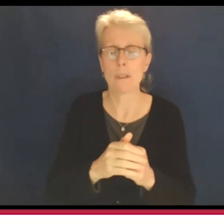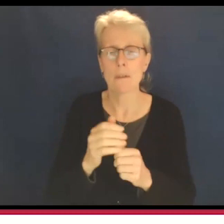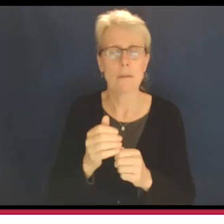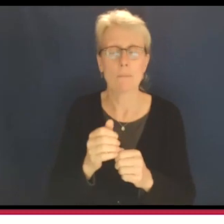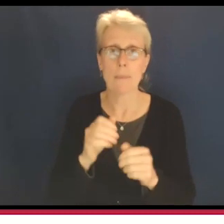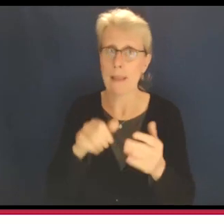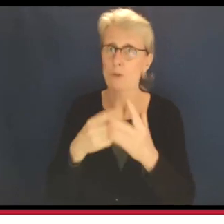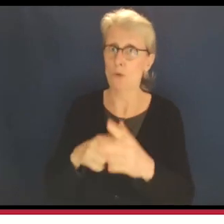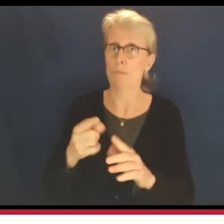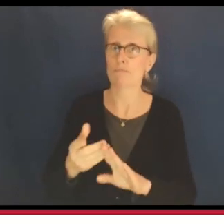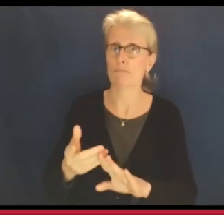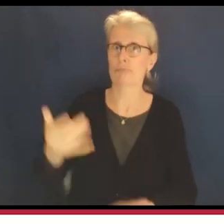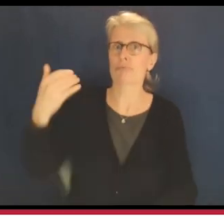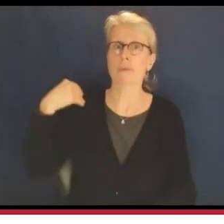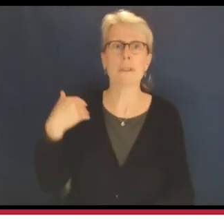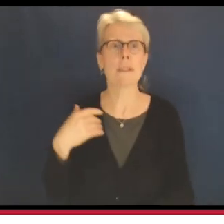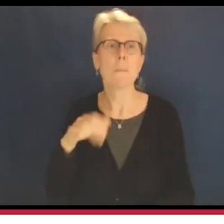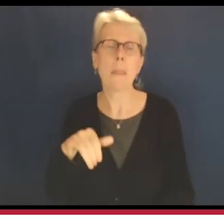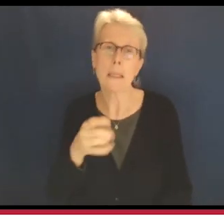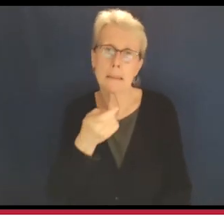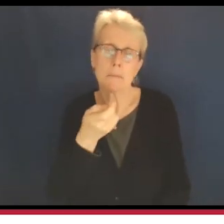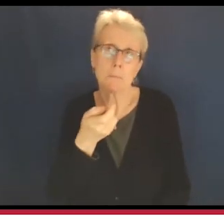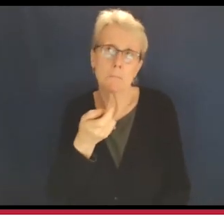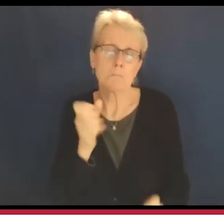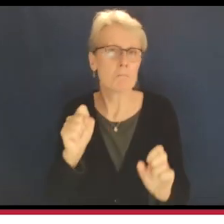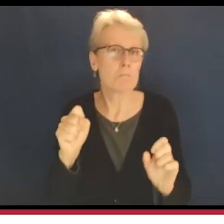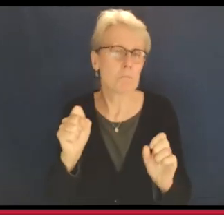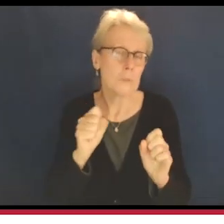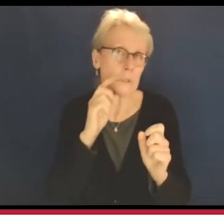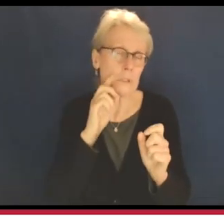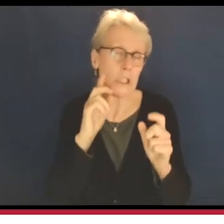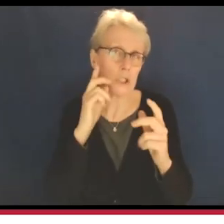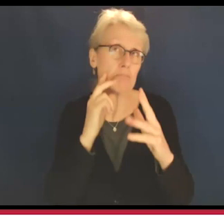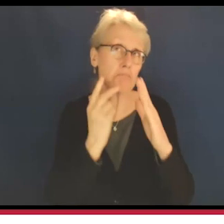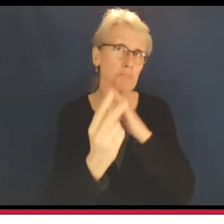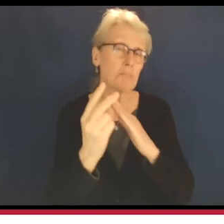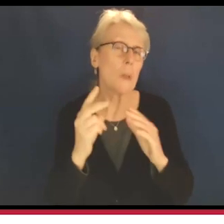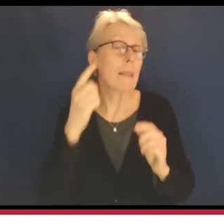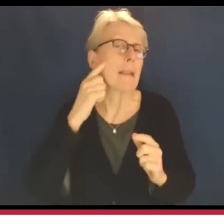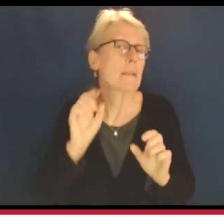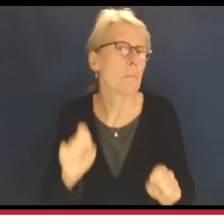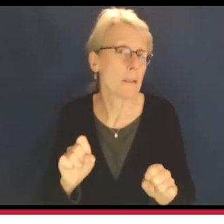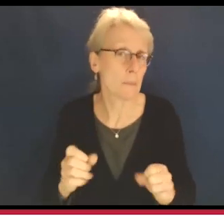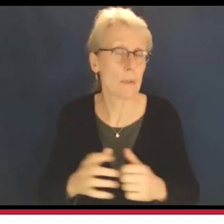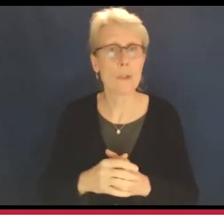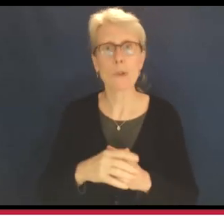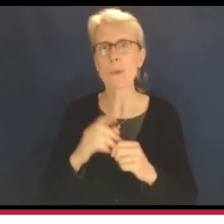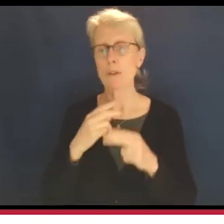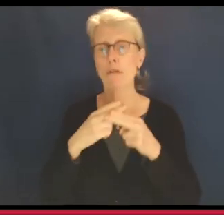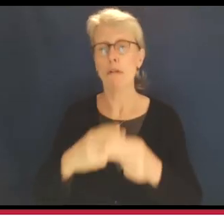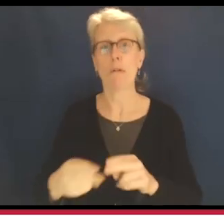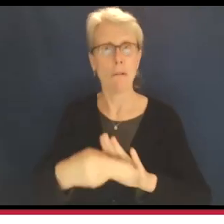back. That's more speculative, but is possible. So when we say something is a new outbreak of